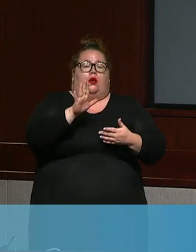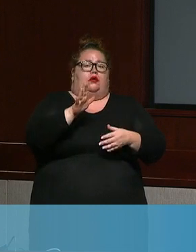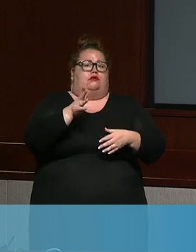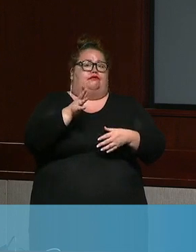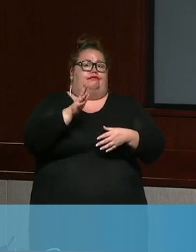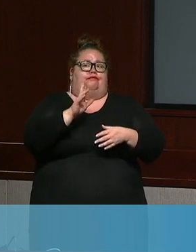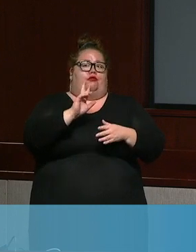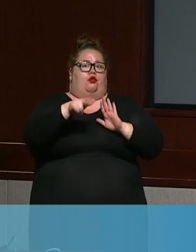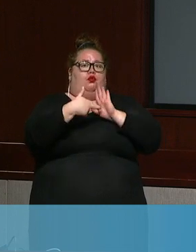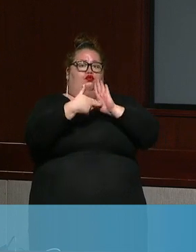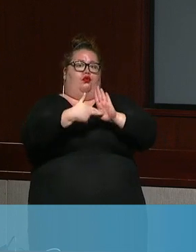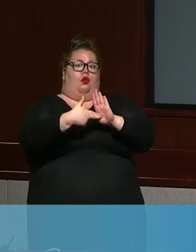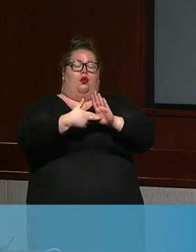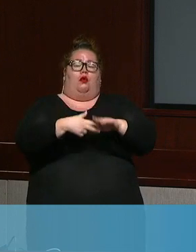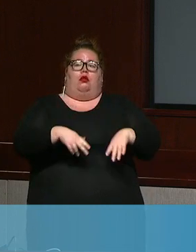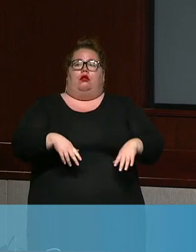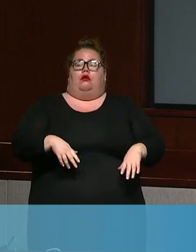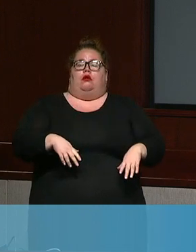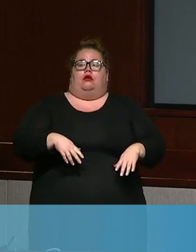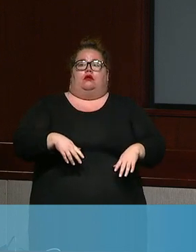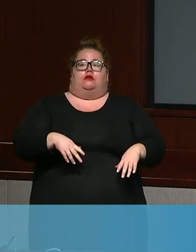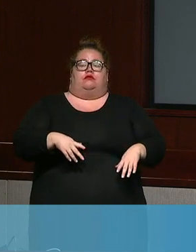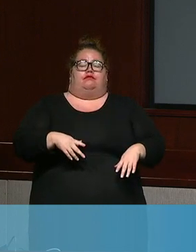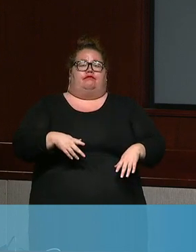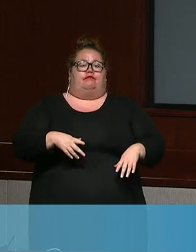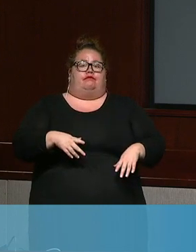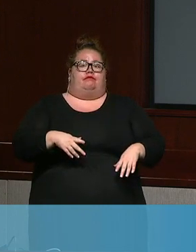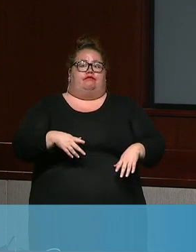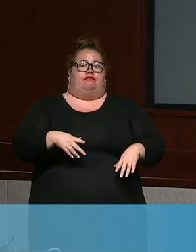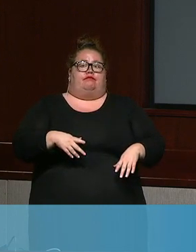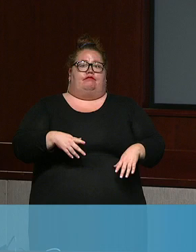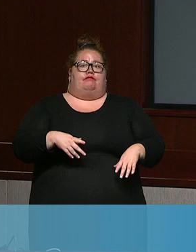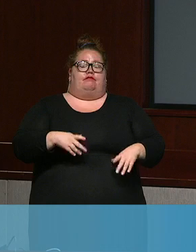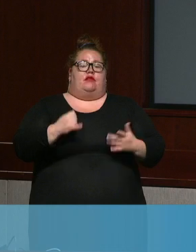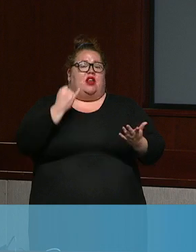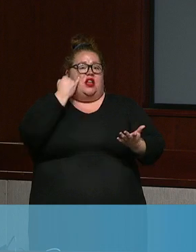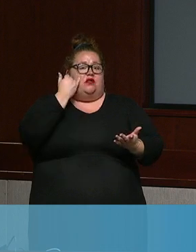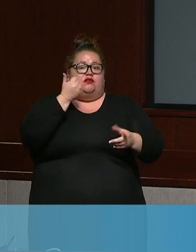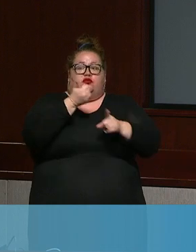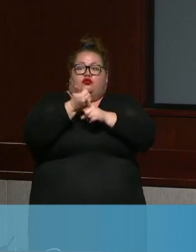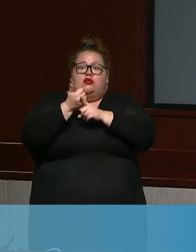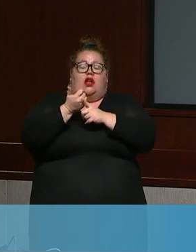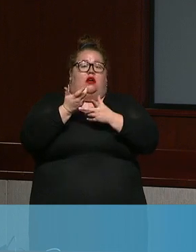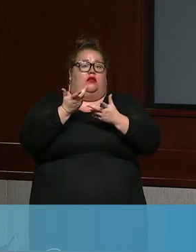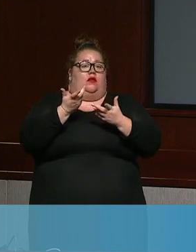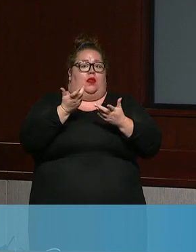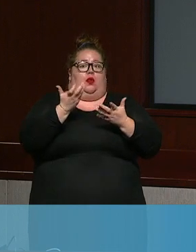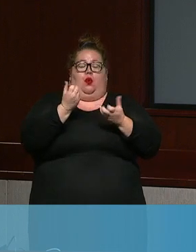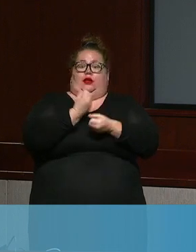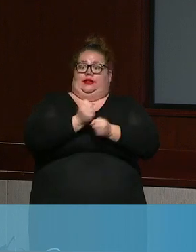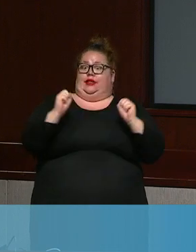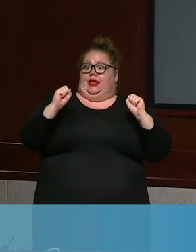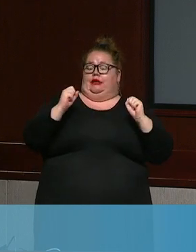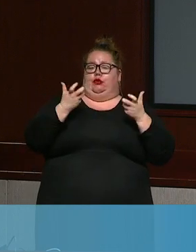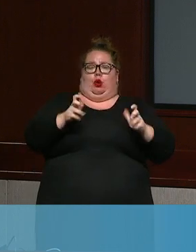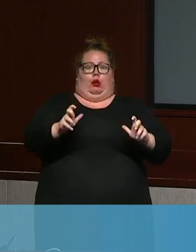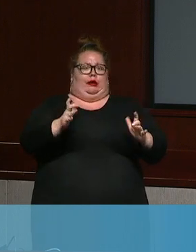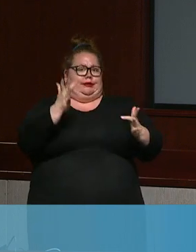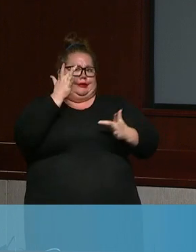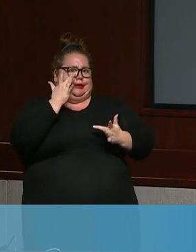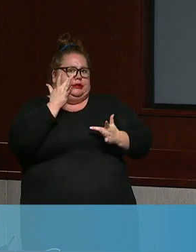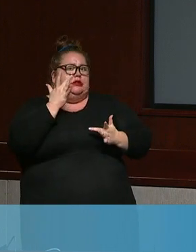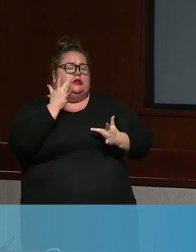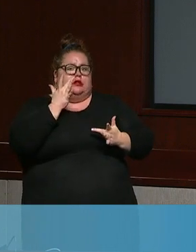COVID-19, or whether you are somebody who is just trying to stay safe and stay uninfected. We have